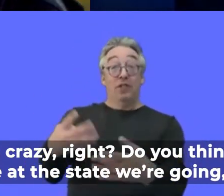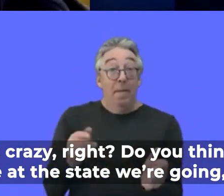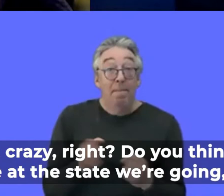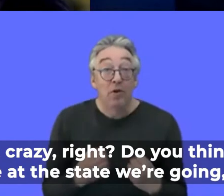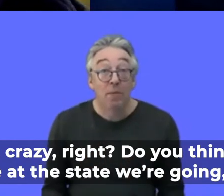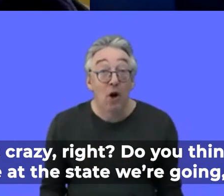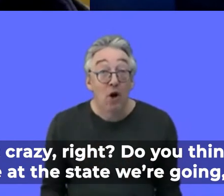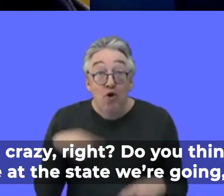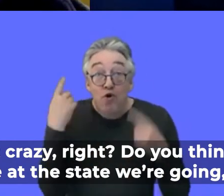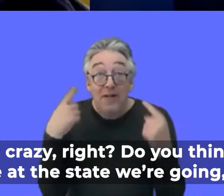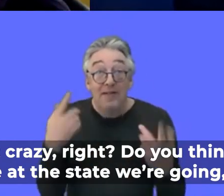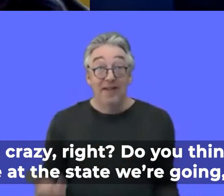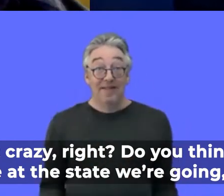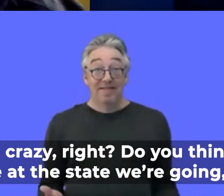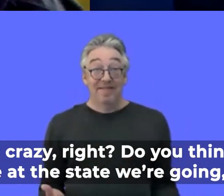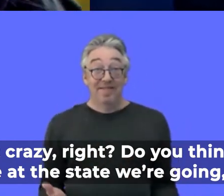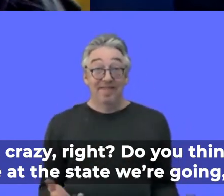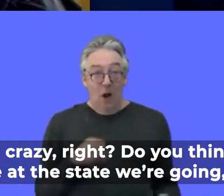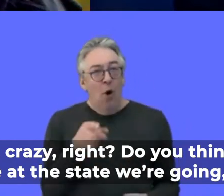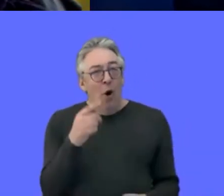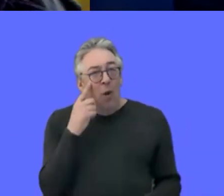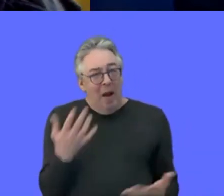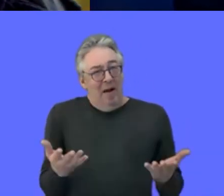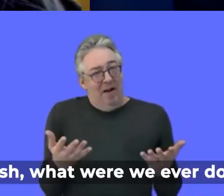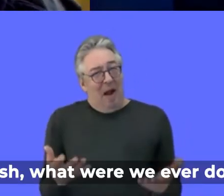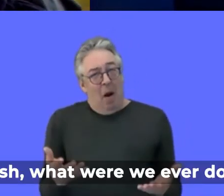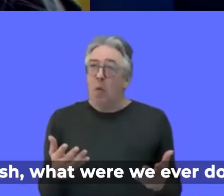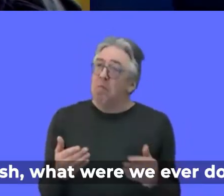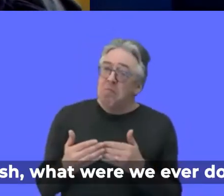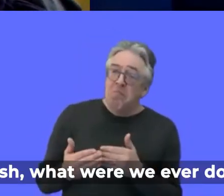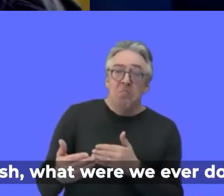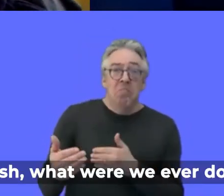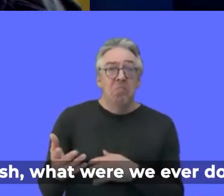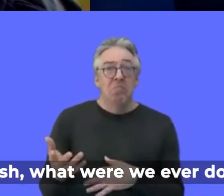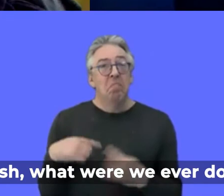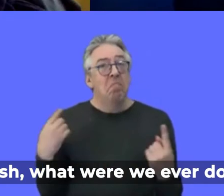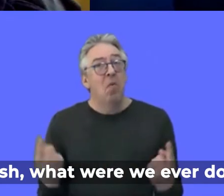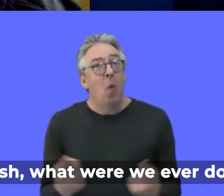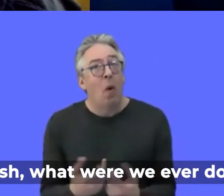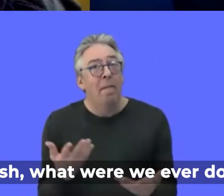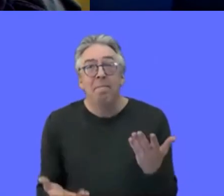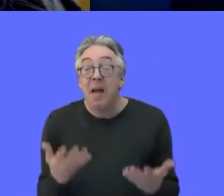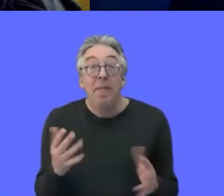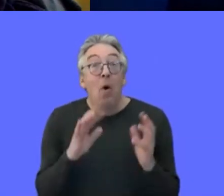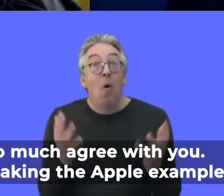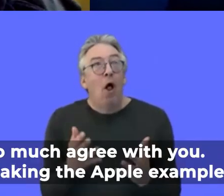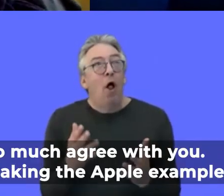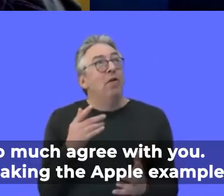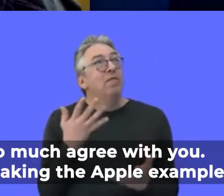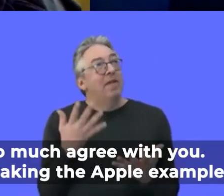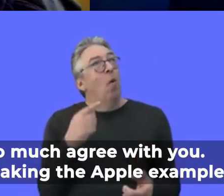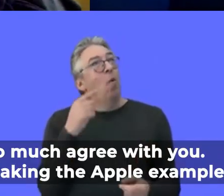Isn't it crazy, right? Is it now, do you think we're at the stage where we're all going, oh my gosh, what were we ever doing?